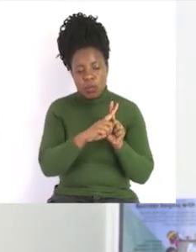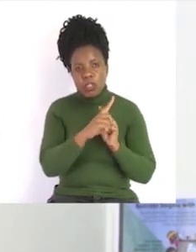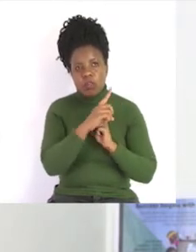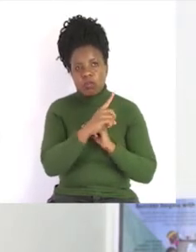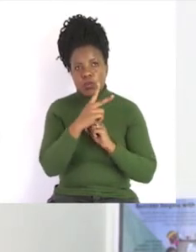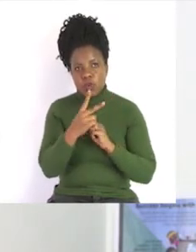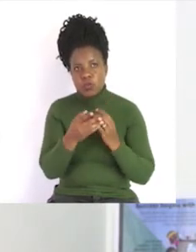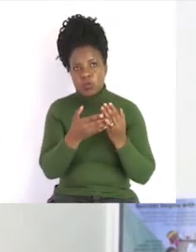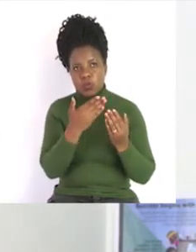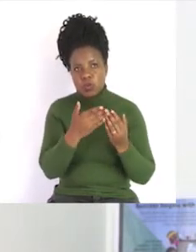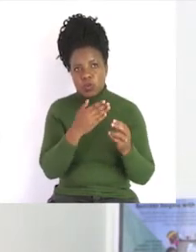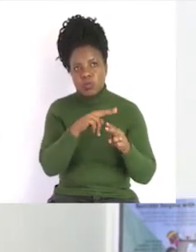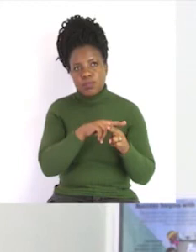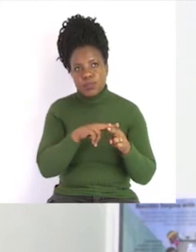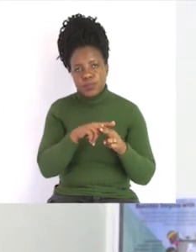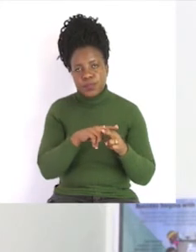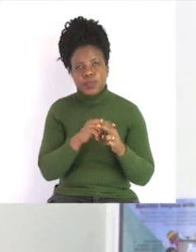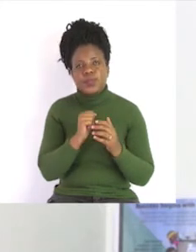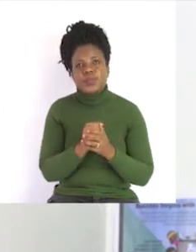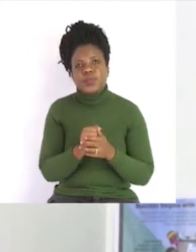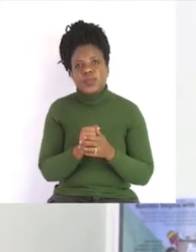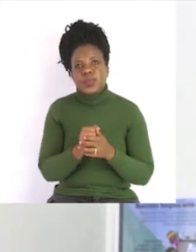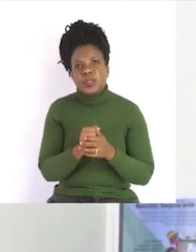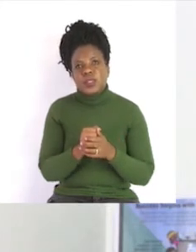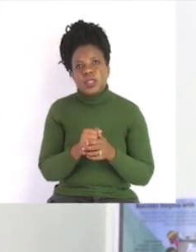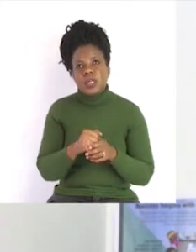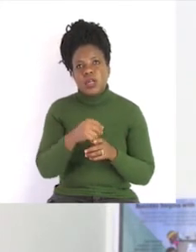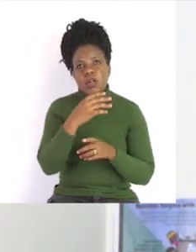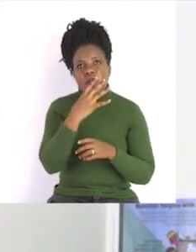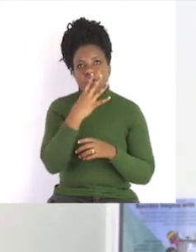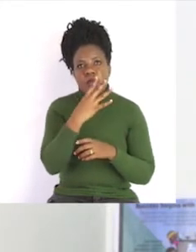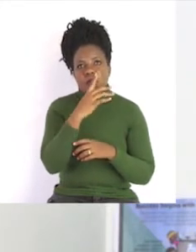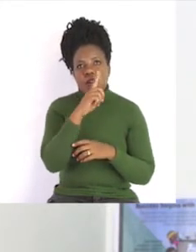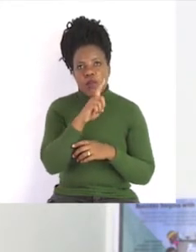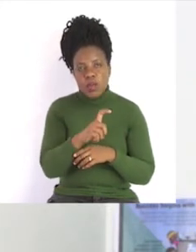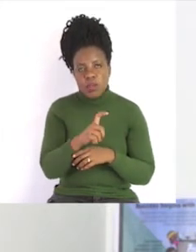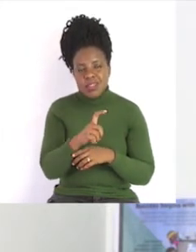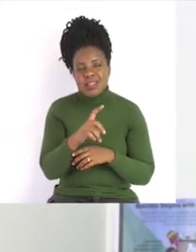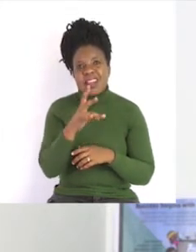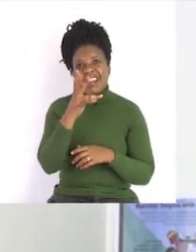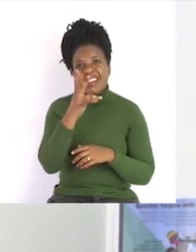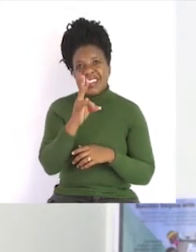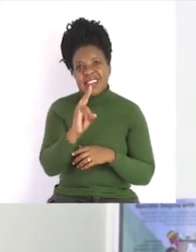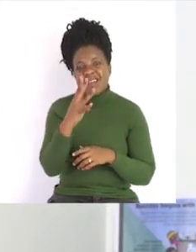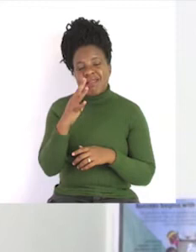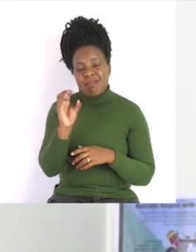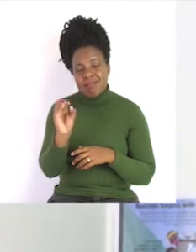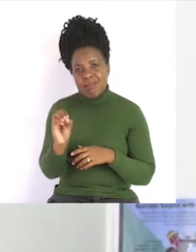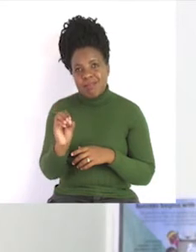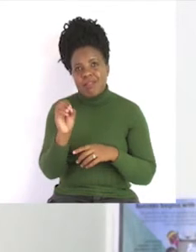Okay? So I will then start off. How many times does 12 goes into 4? It can't. How many times does 12 goes